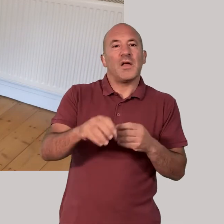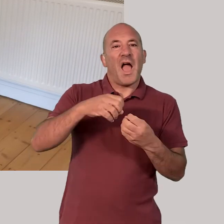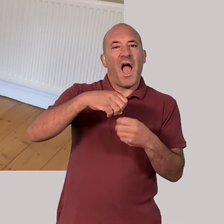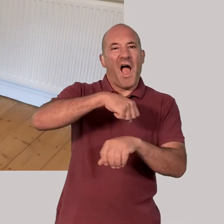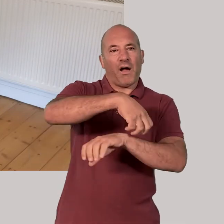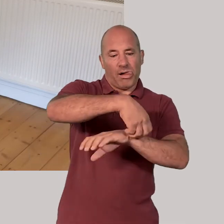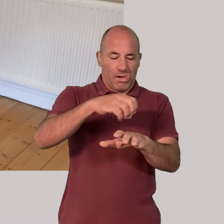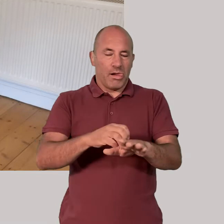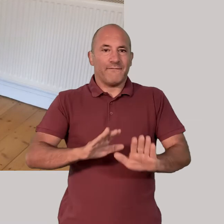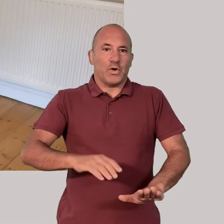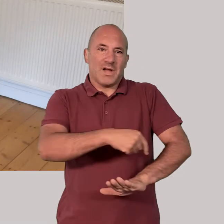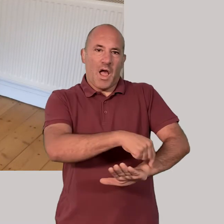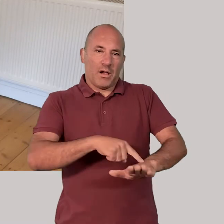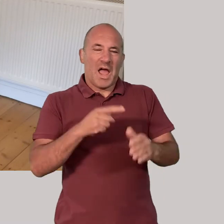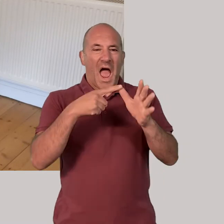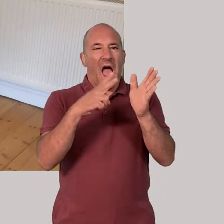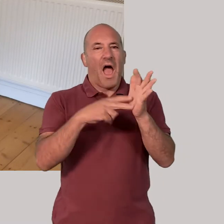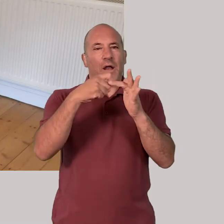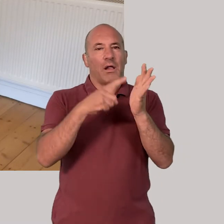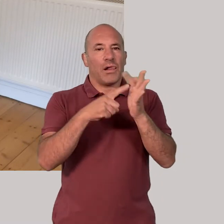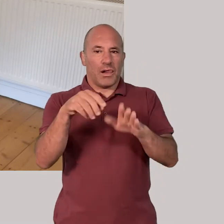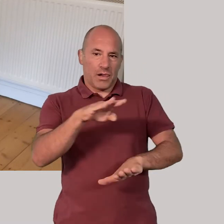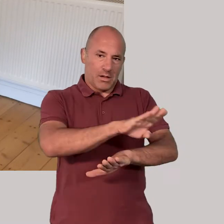side of your ankle and then put it down.